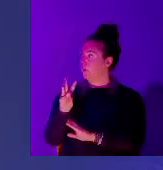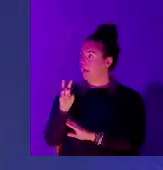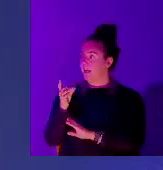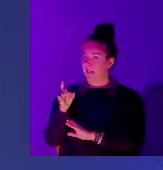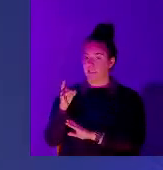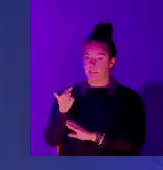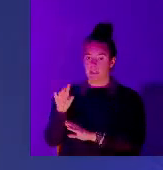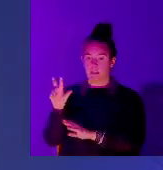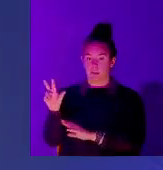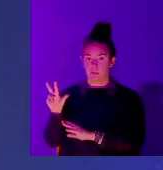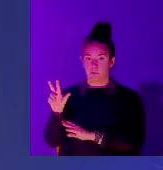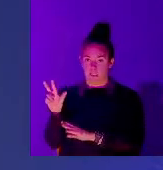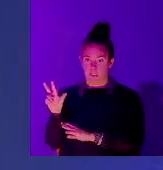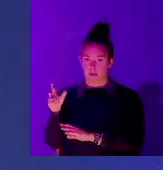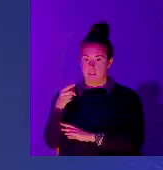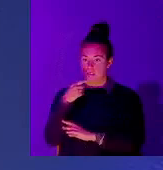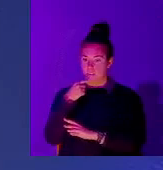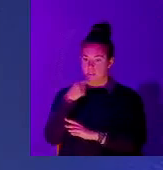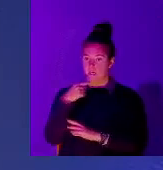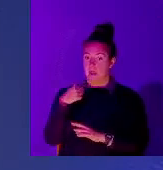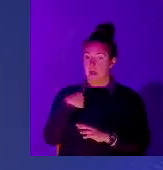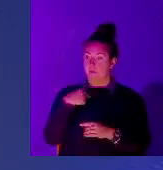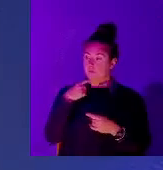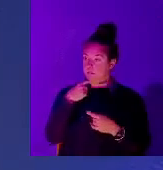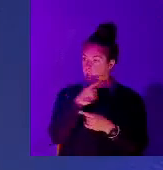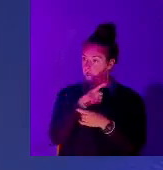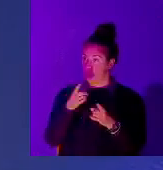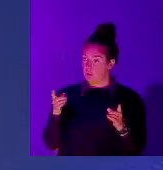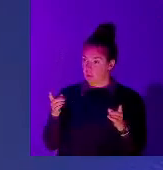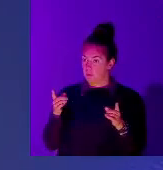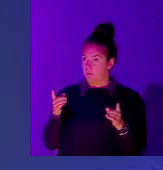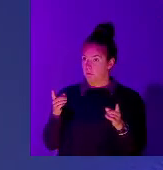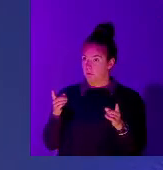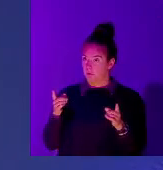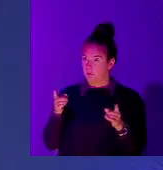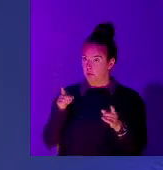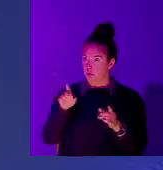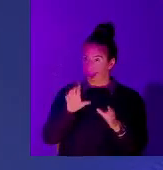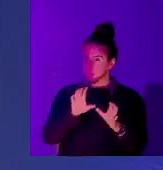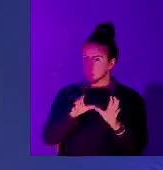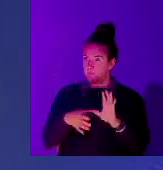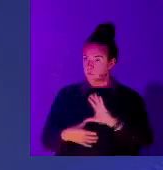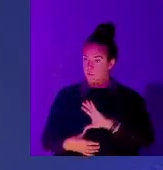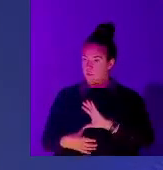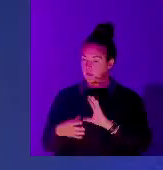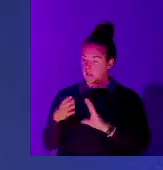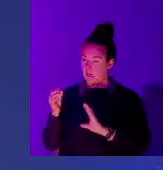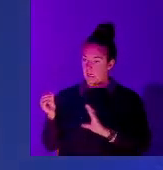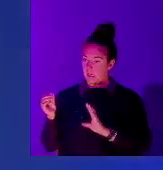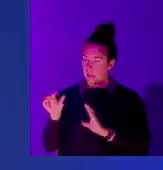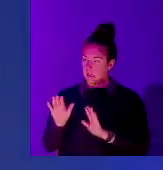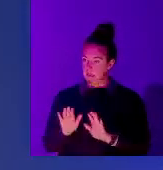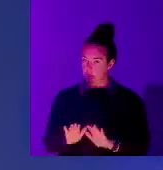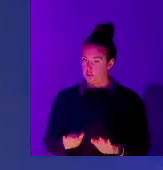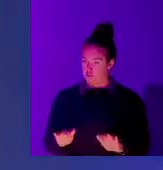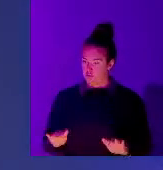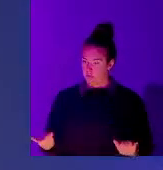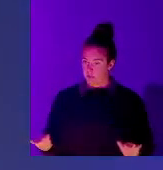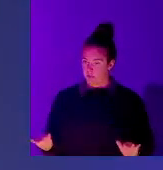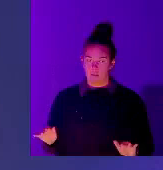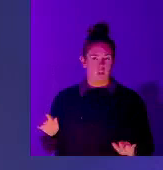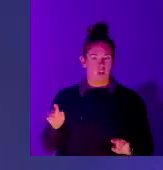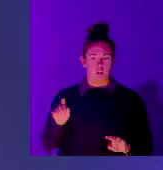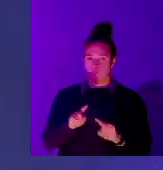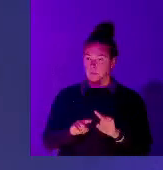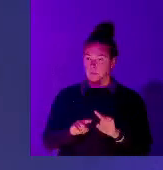you, except ye be converted and become as little children, ye shall not enter into the kingdom